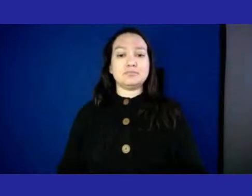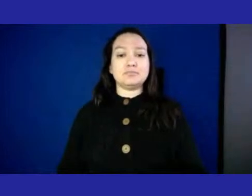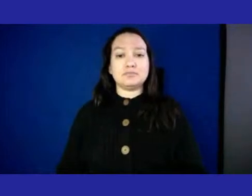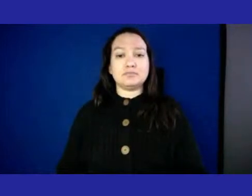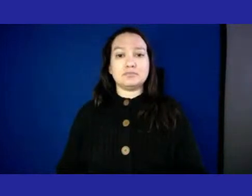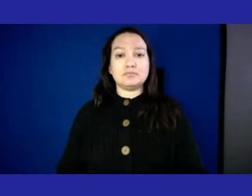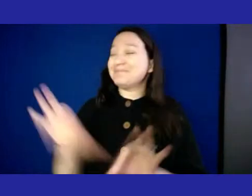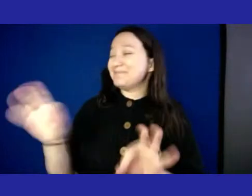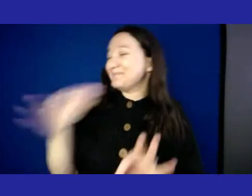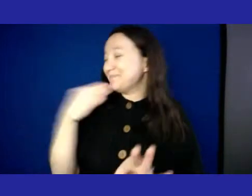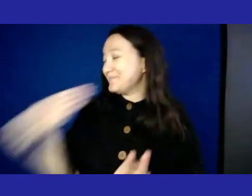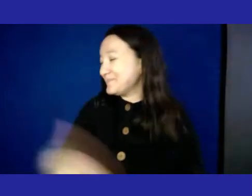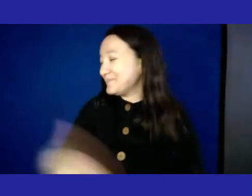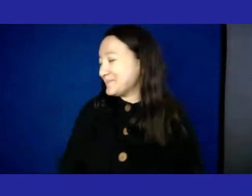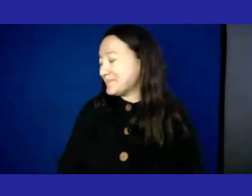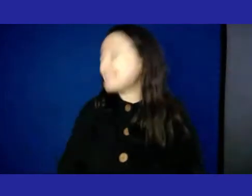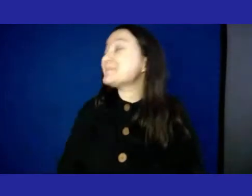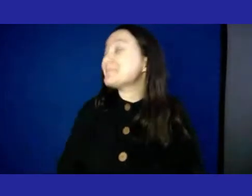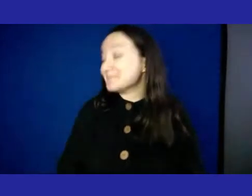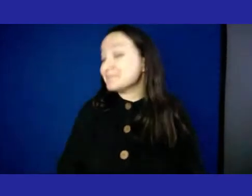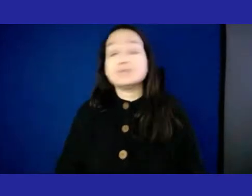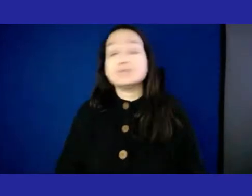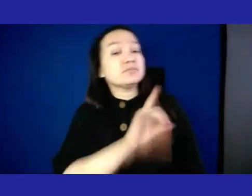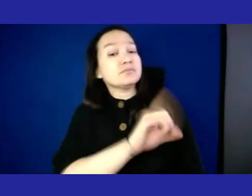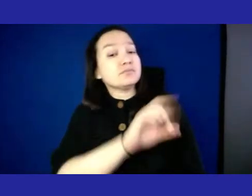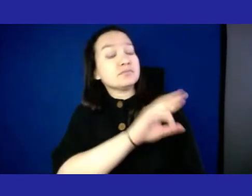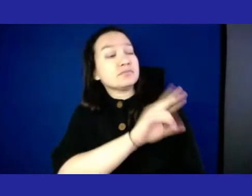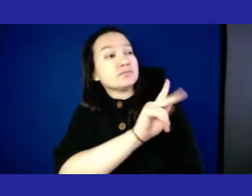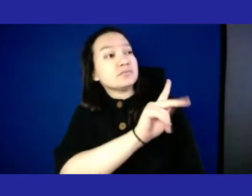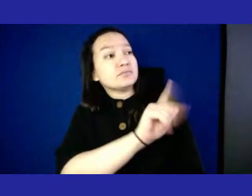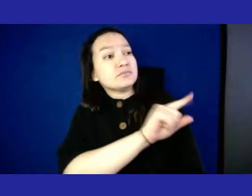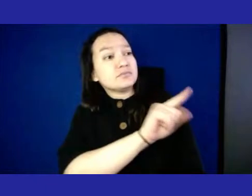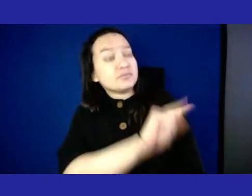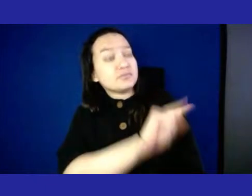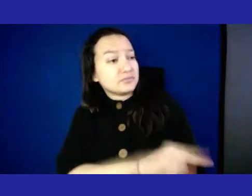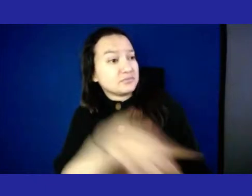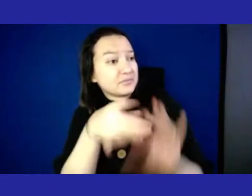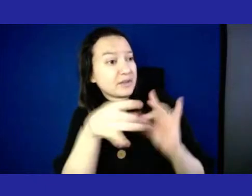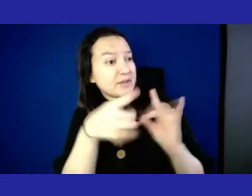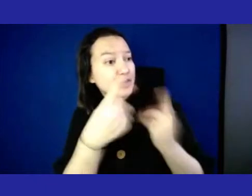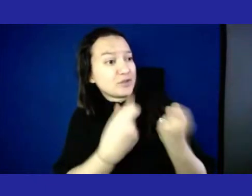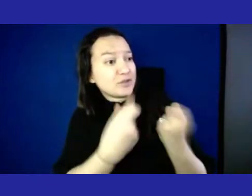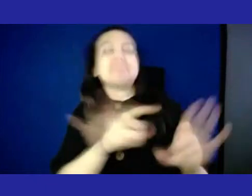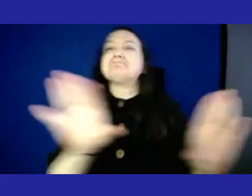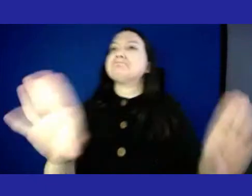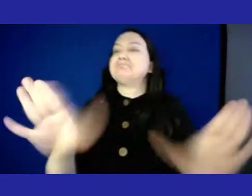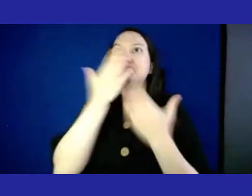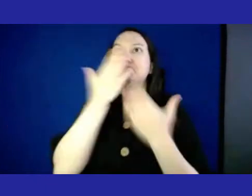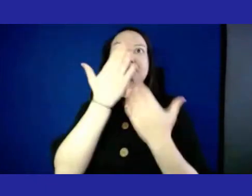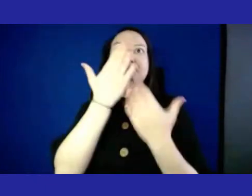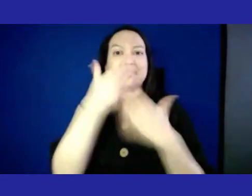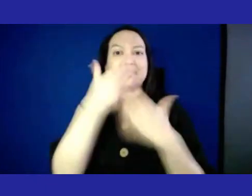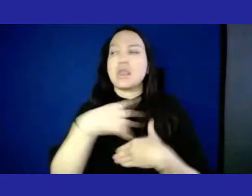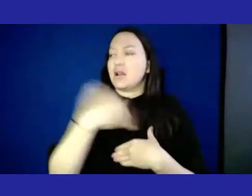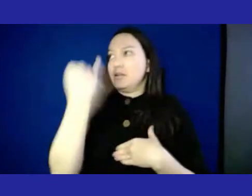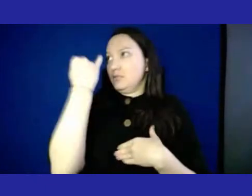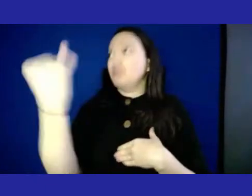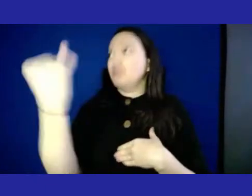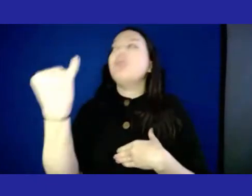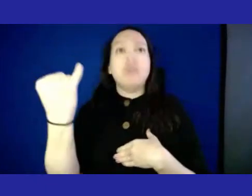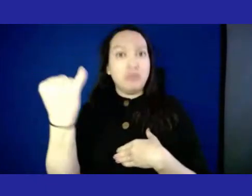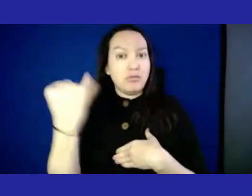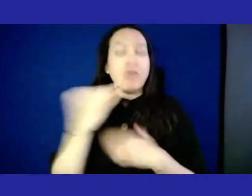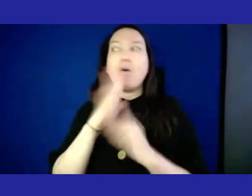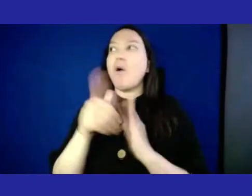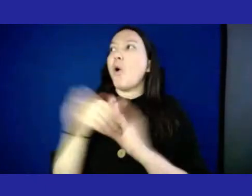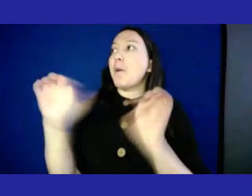Great. Thank you so much. Dr. Katz, any comments or questions? I like the idea that we get off